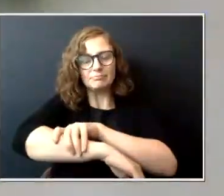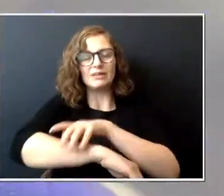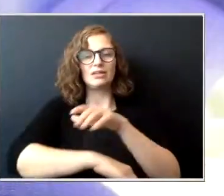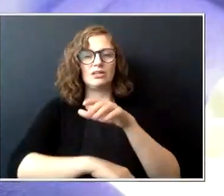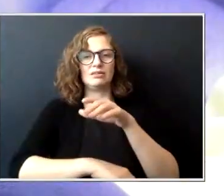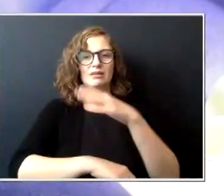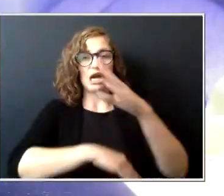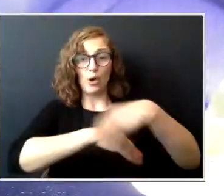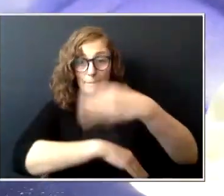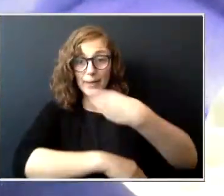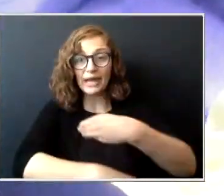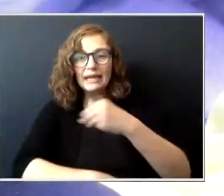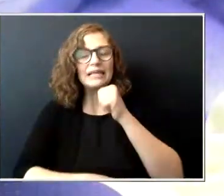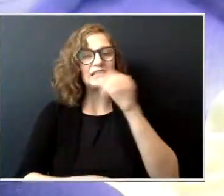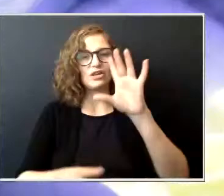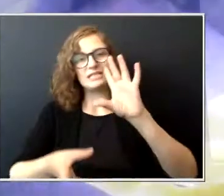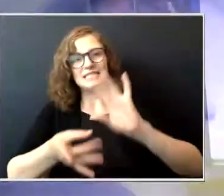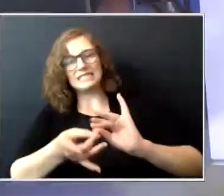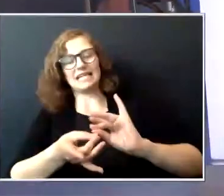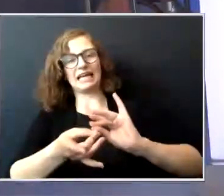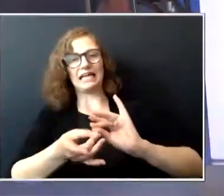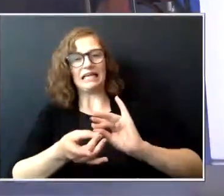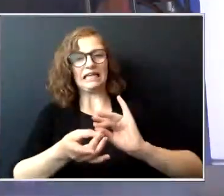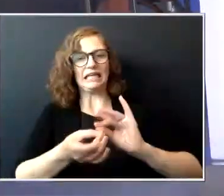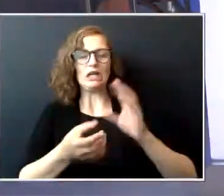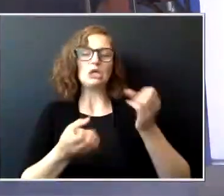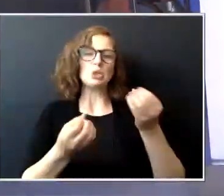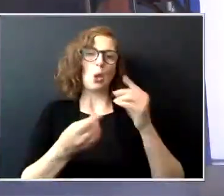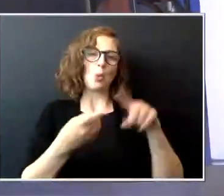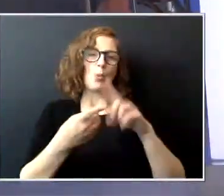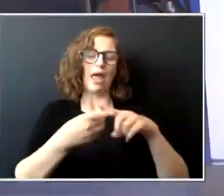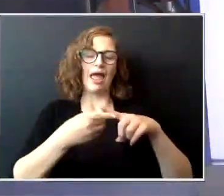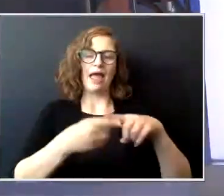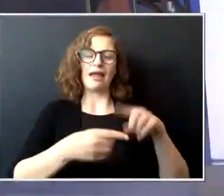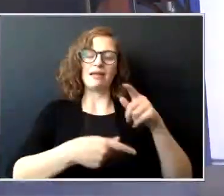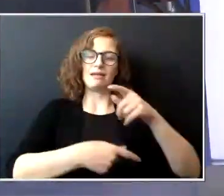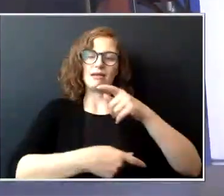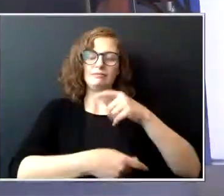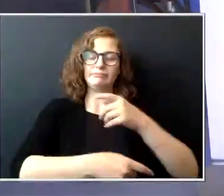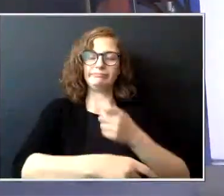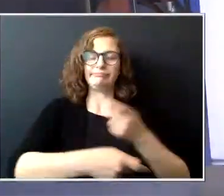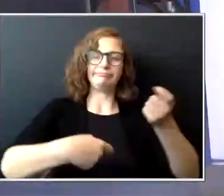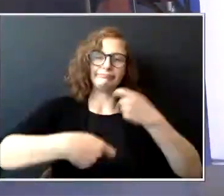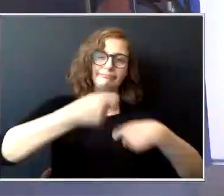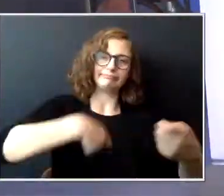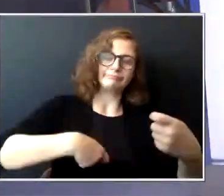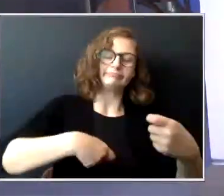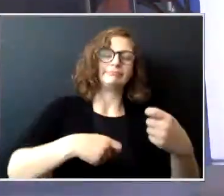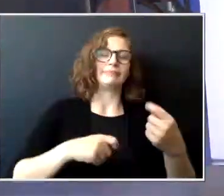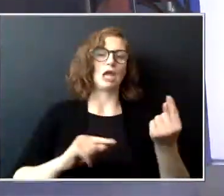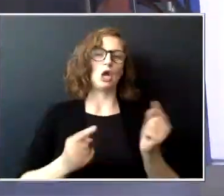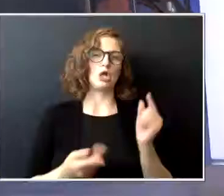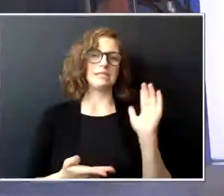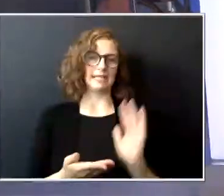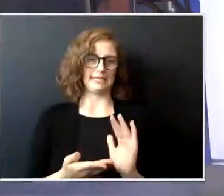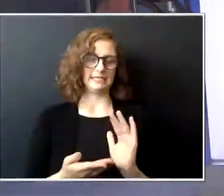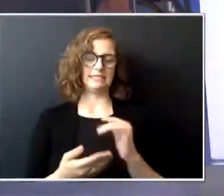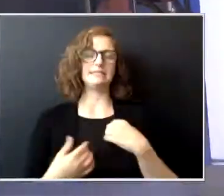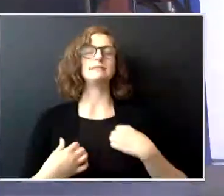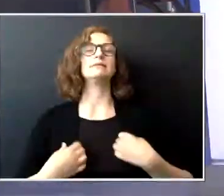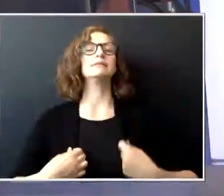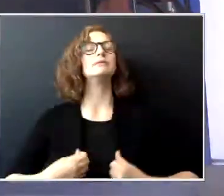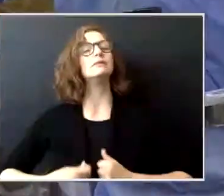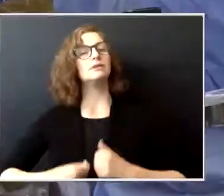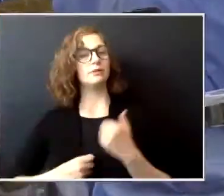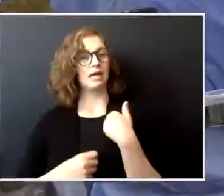can try to minimize the discomfort with the dressing change as much as possible. Now we have a clip from a different surgery,